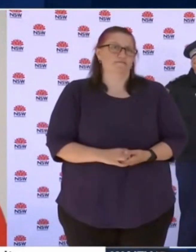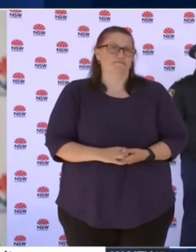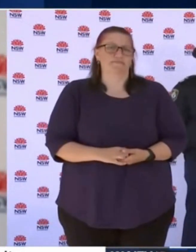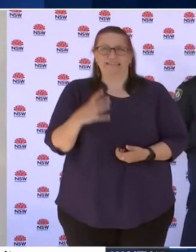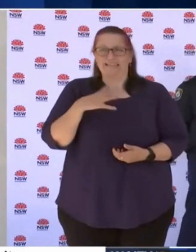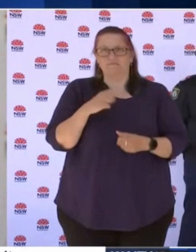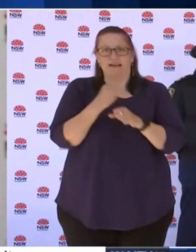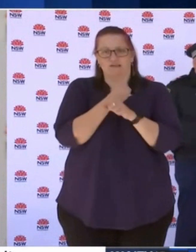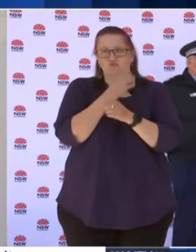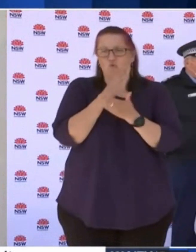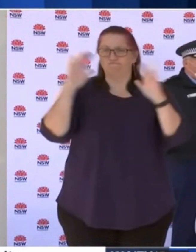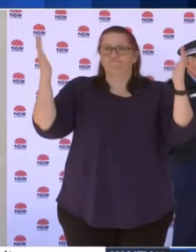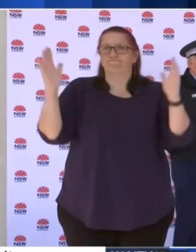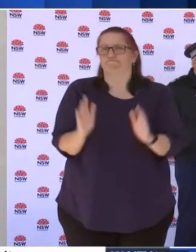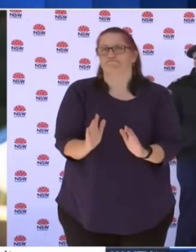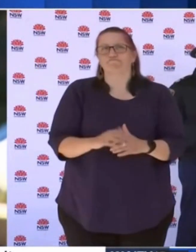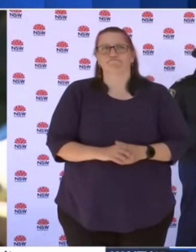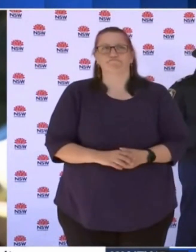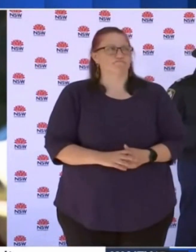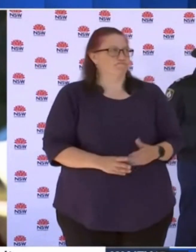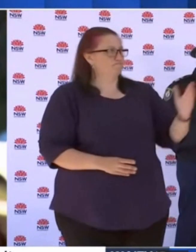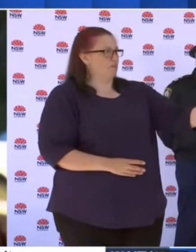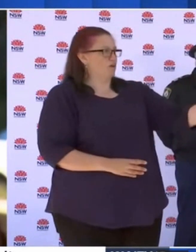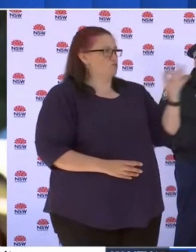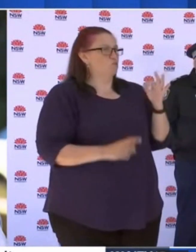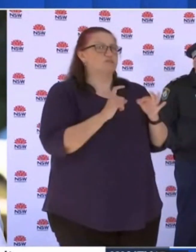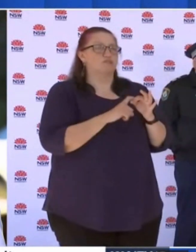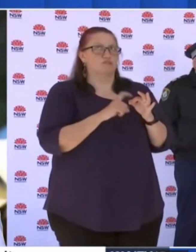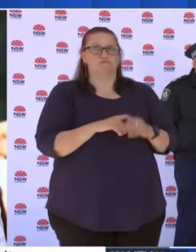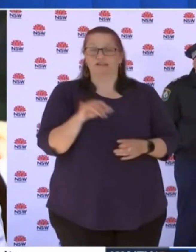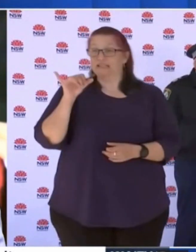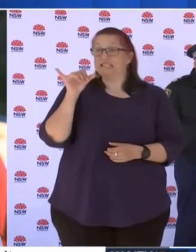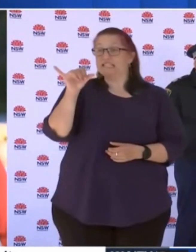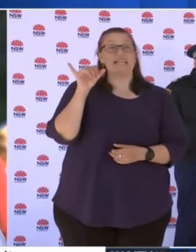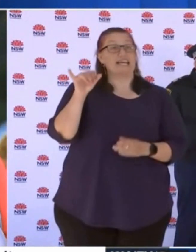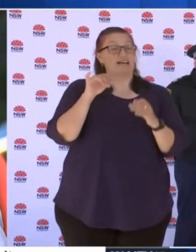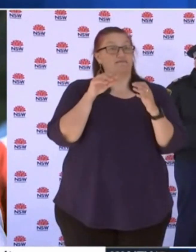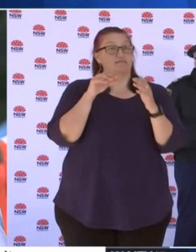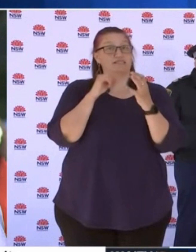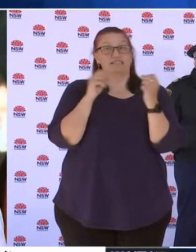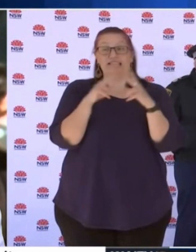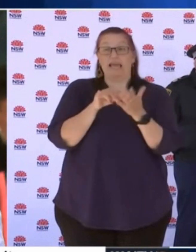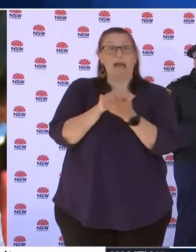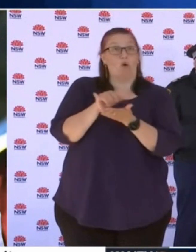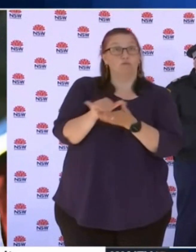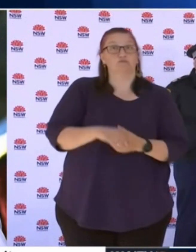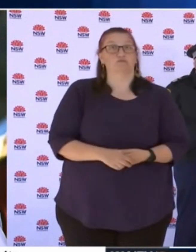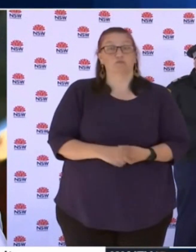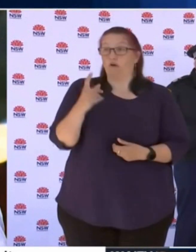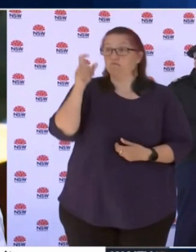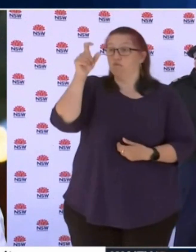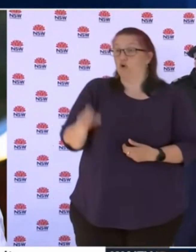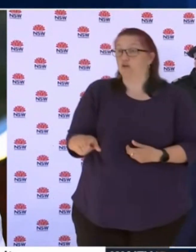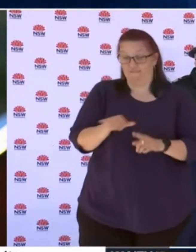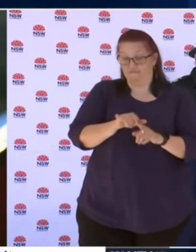some of the venues of concern? For example, Sydney Airport, we knew that an infectious passenger flew to